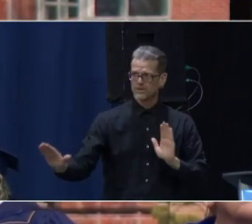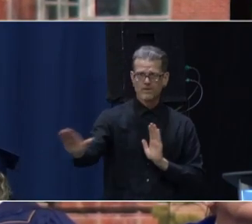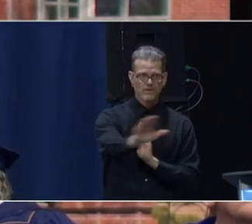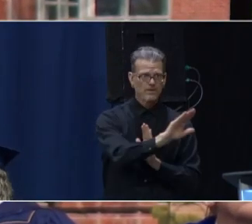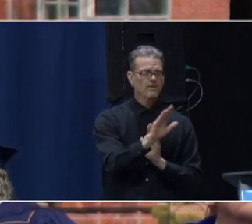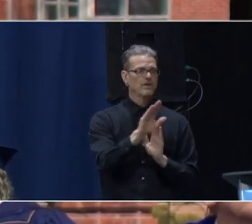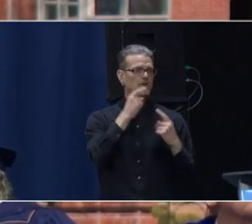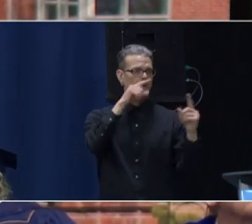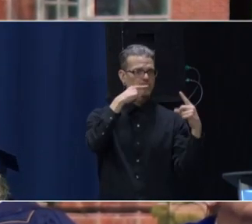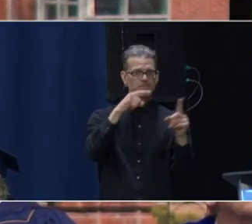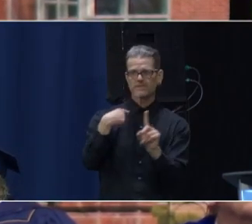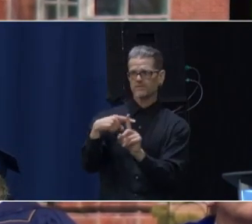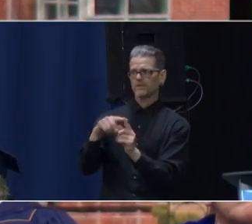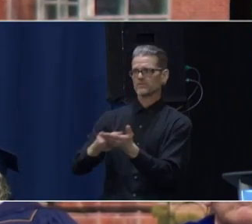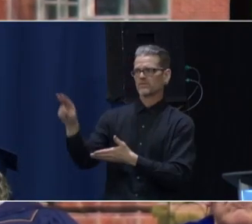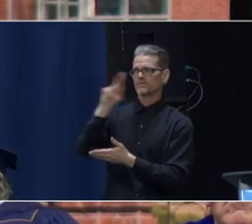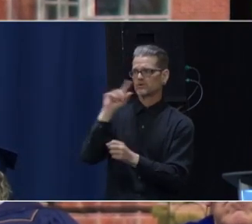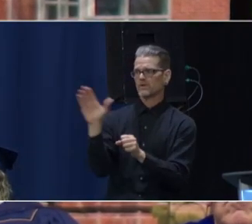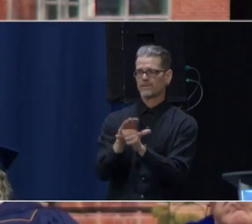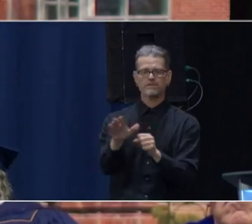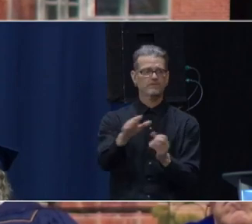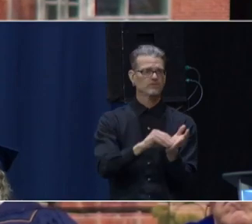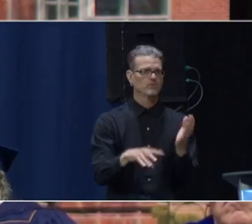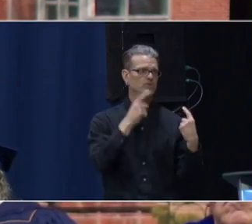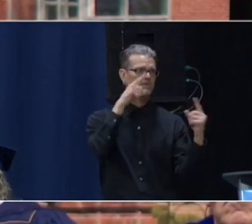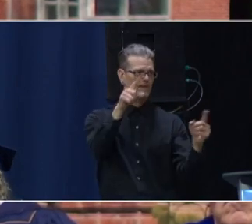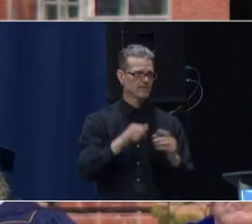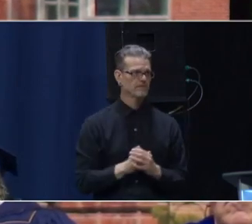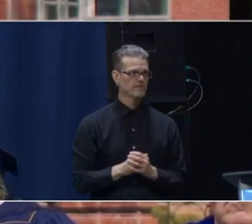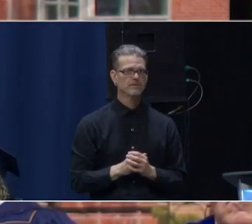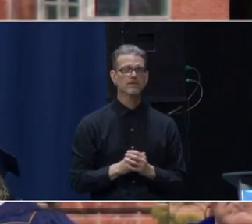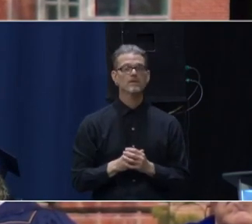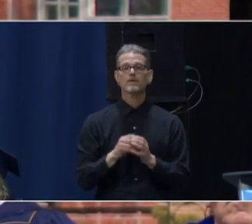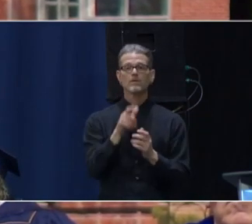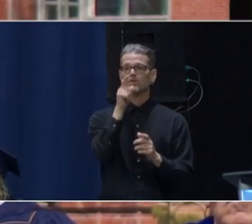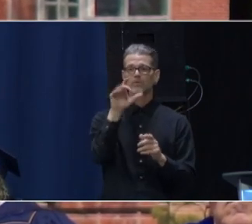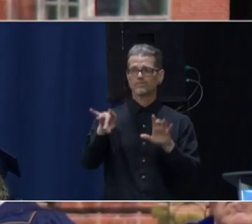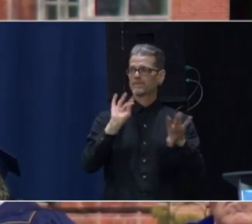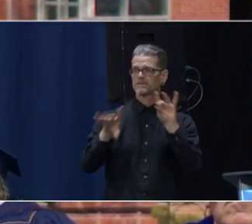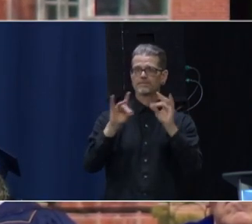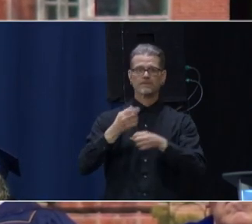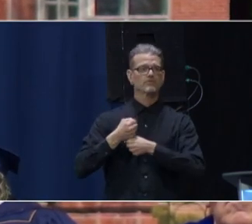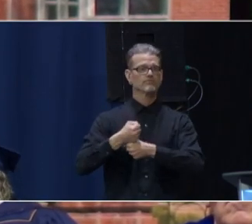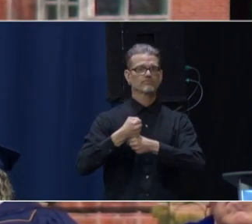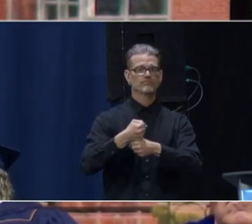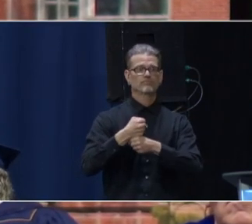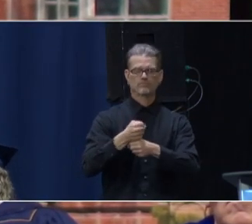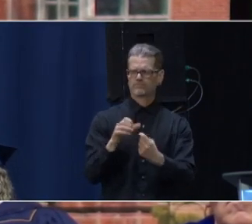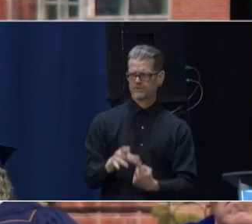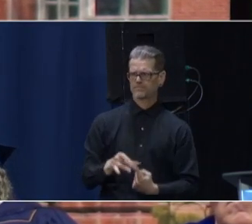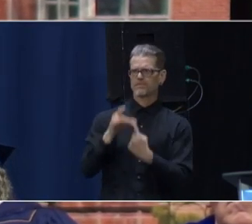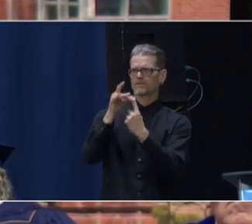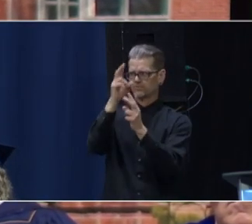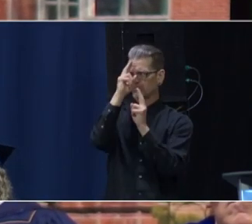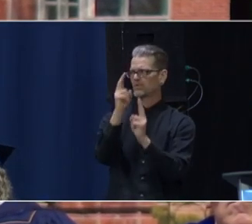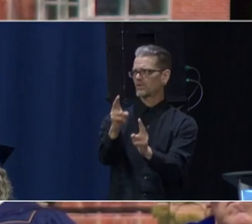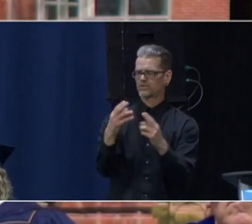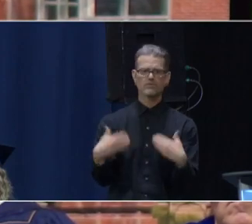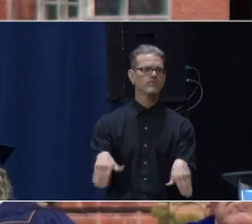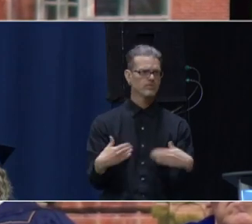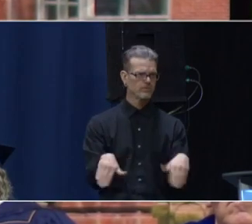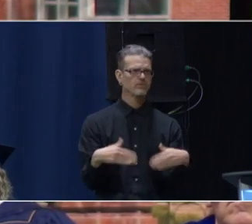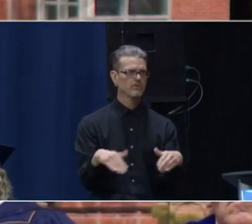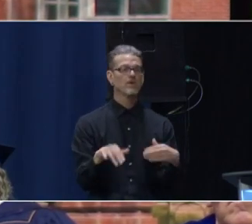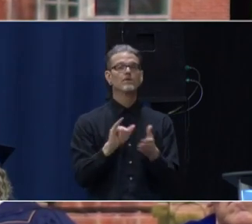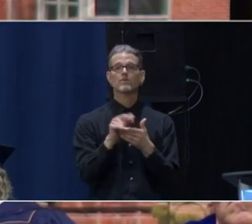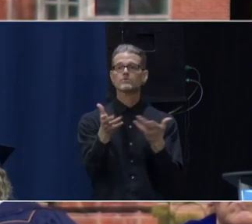the university's commitment to student success. The selection of the banner bearer is considered to be a special honor. Those serving